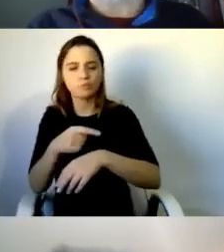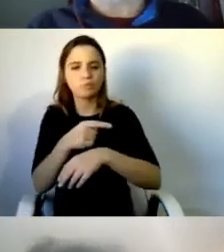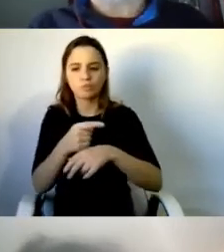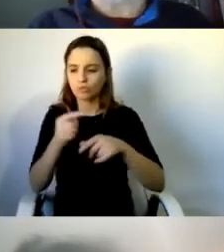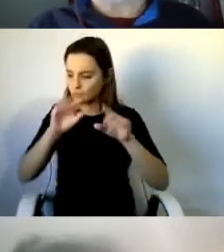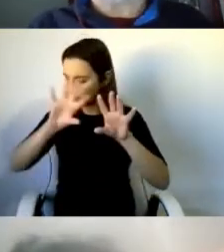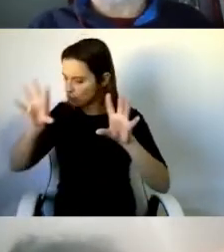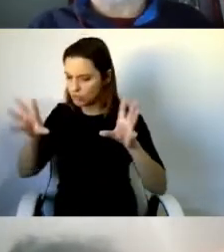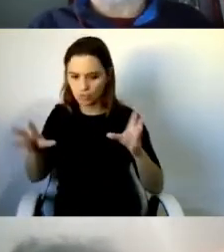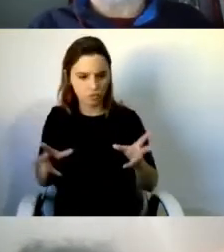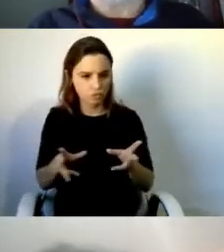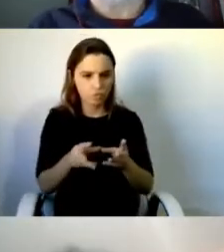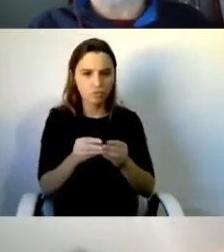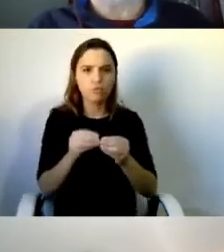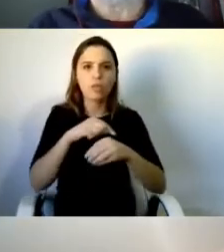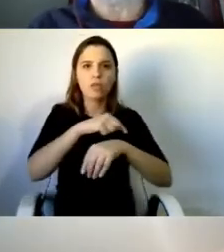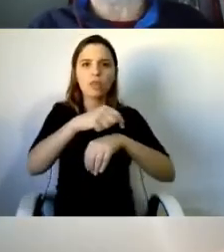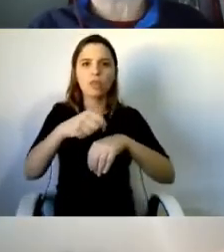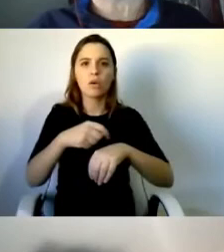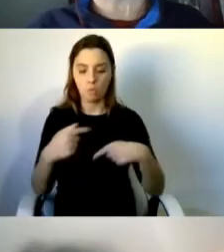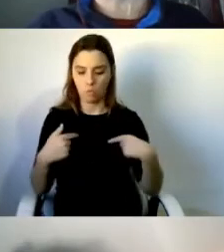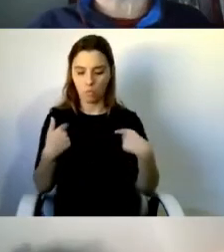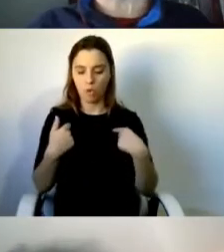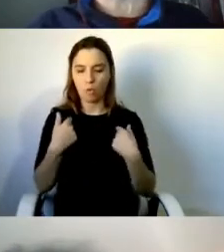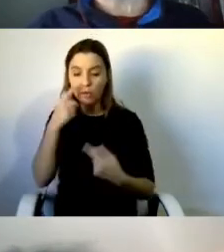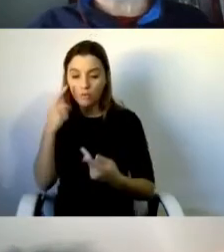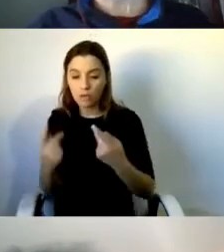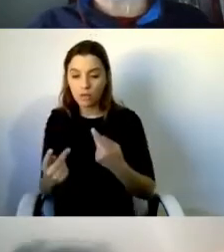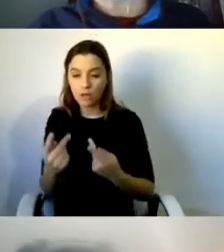to buy groceries or to go to a party.